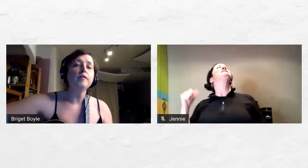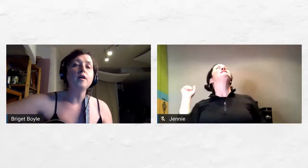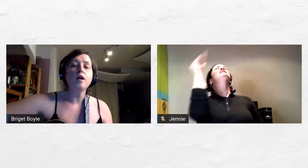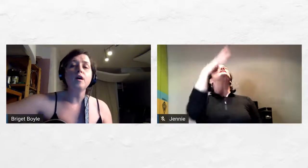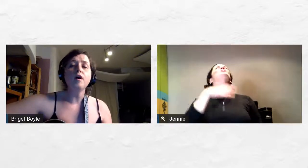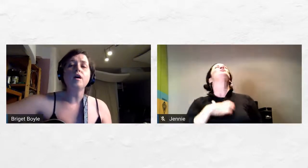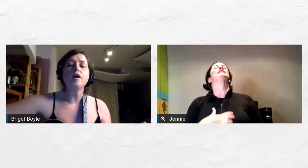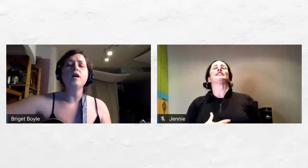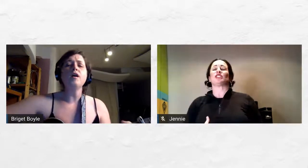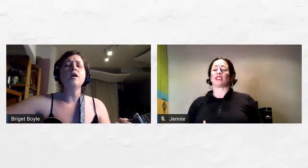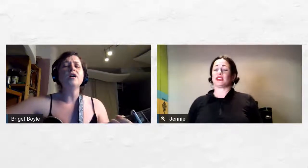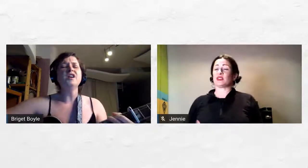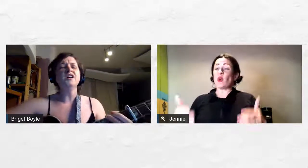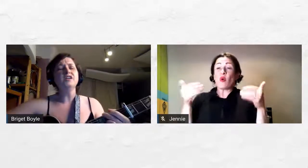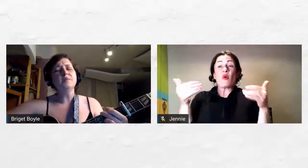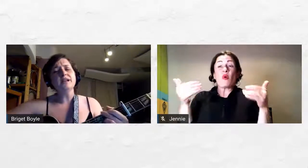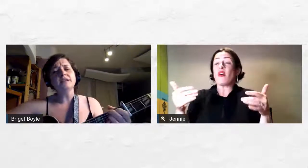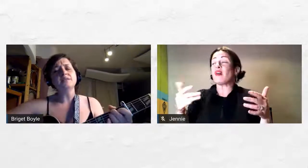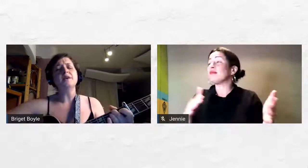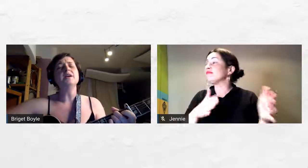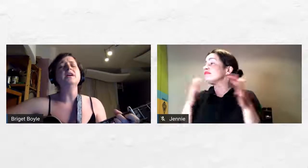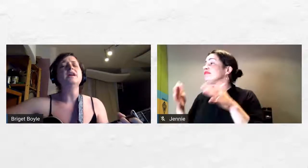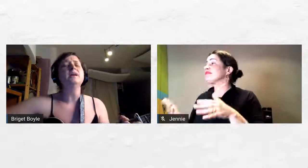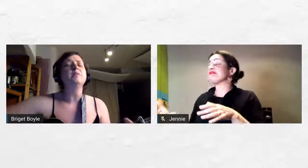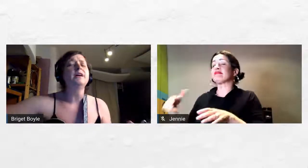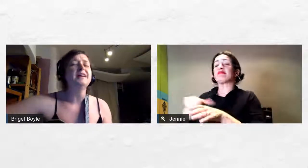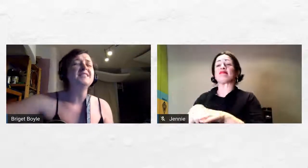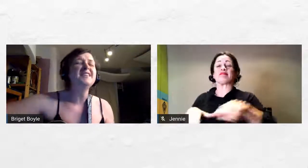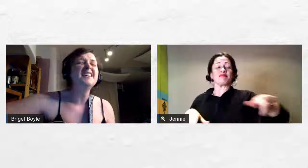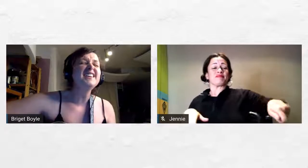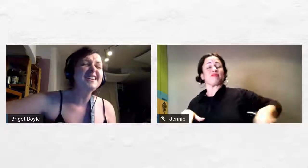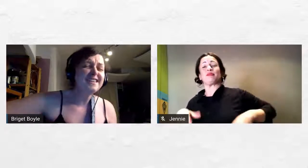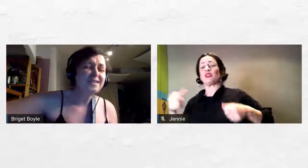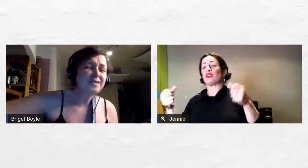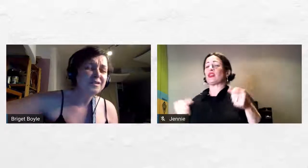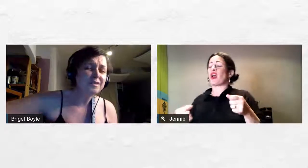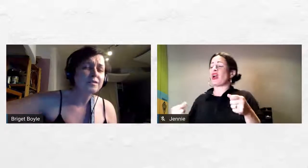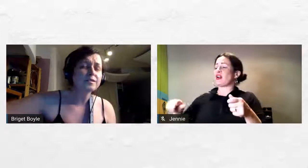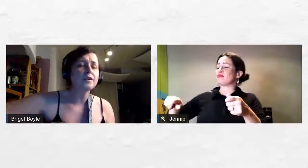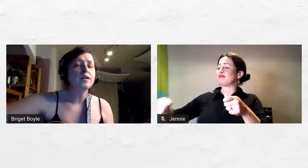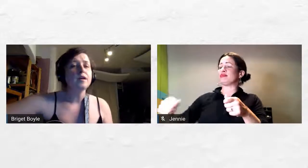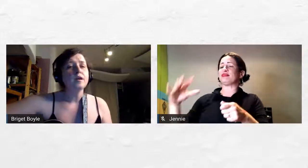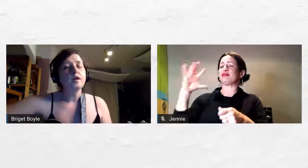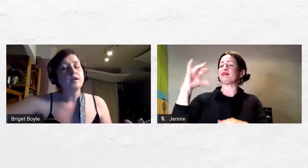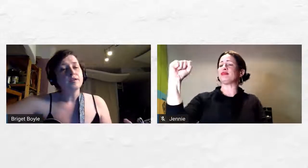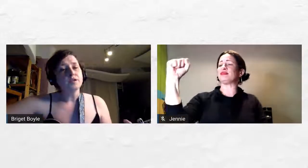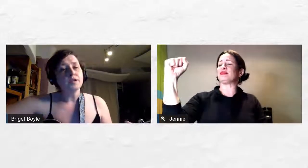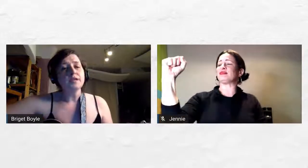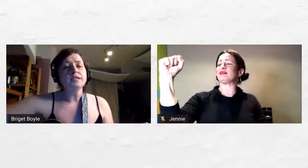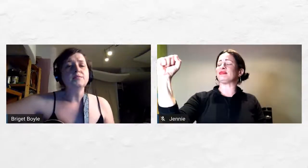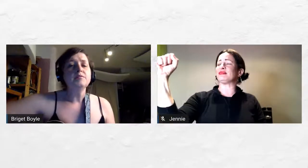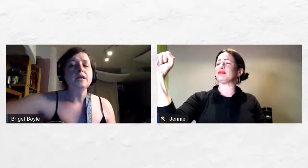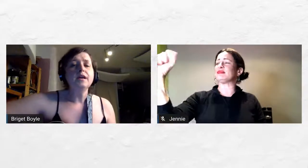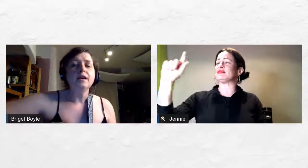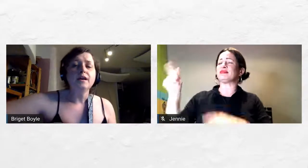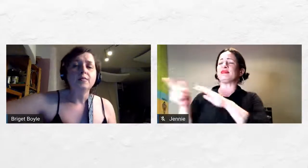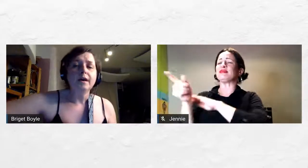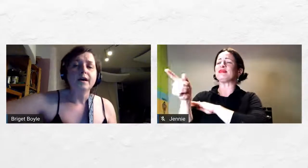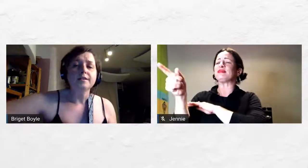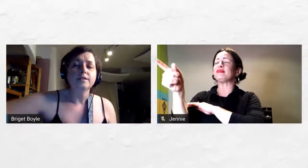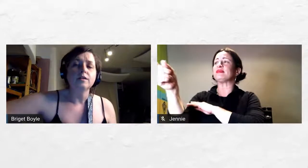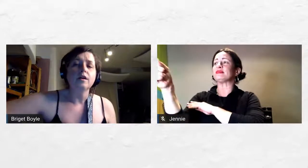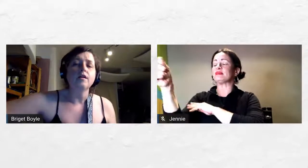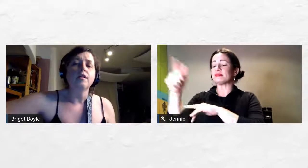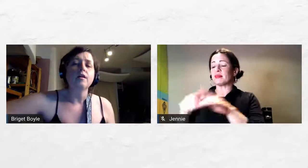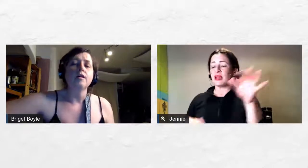go far, but I spend my days just me and